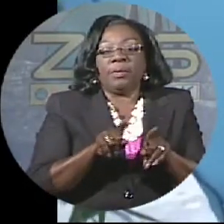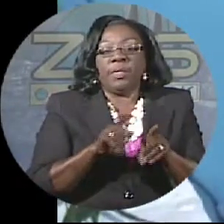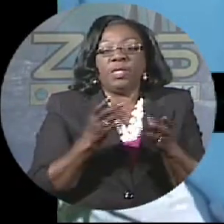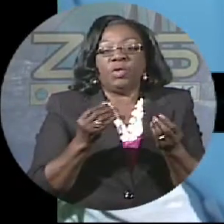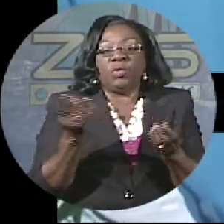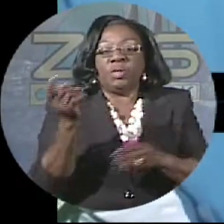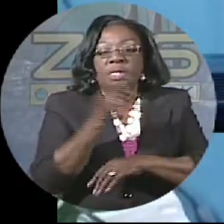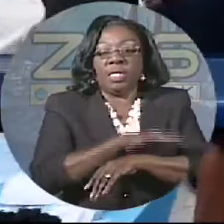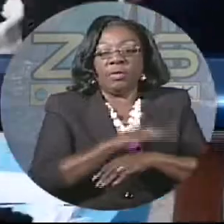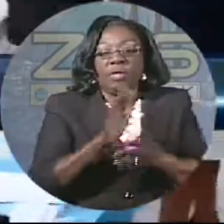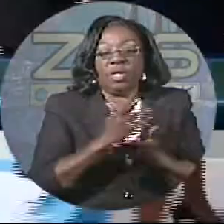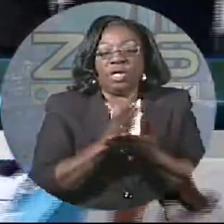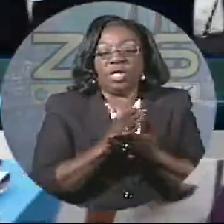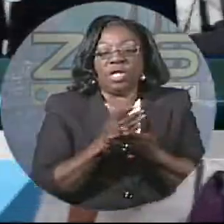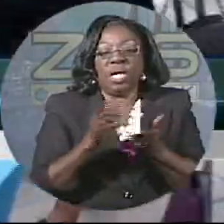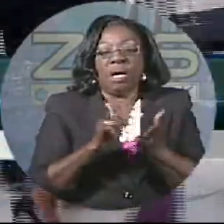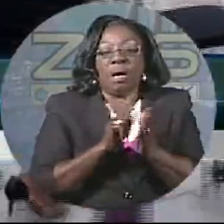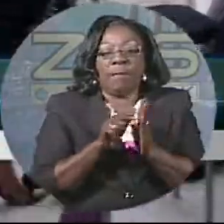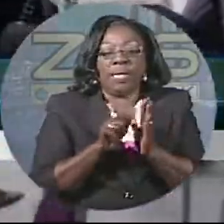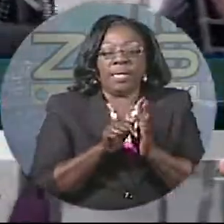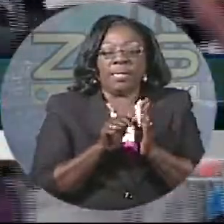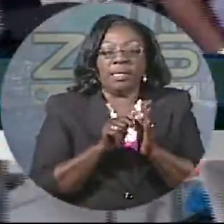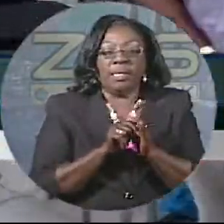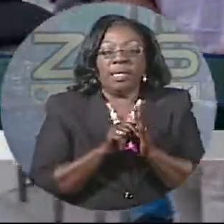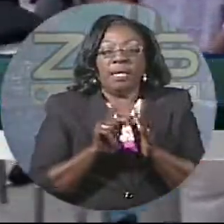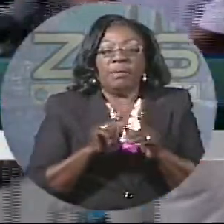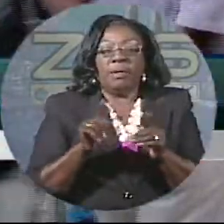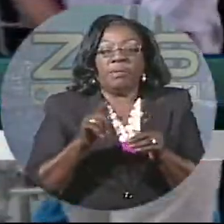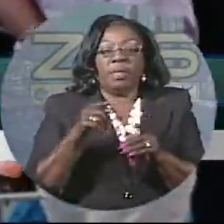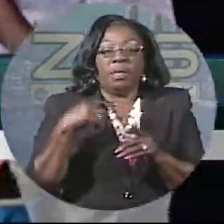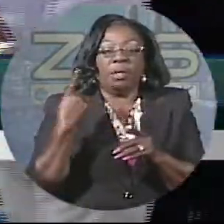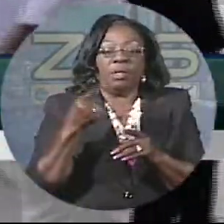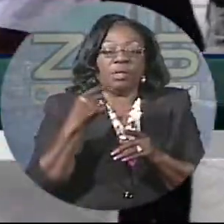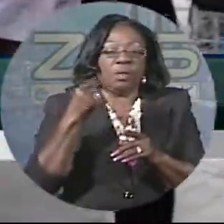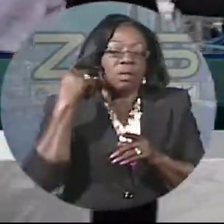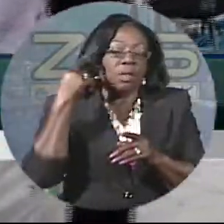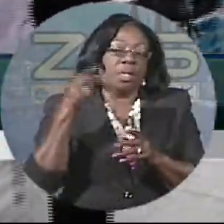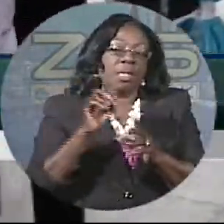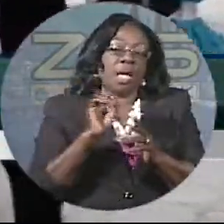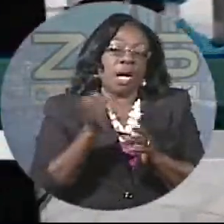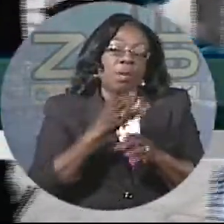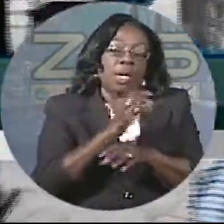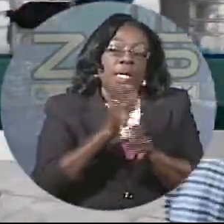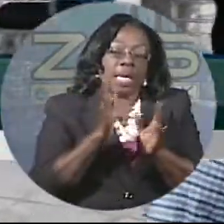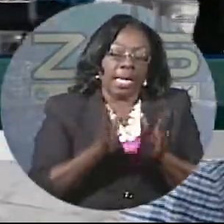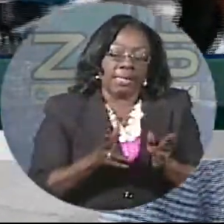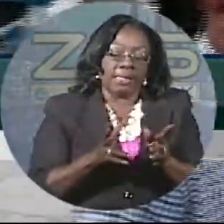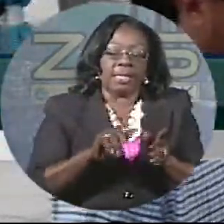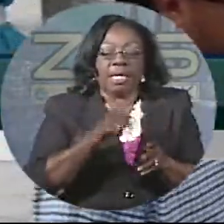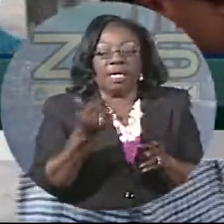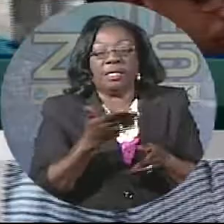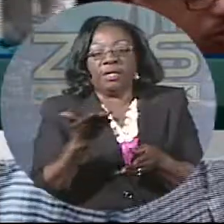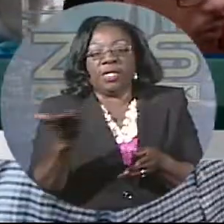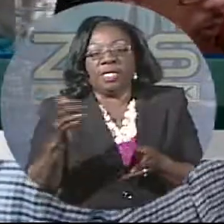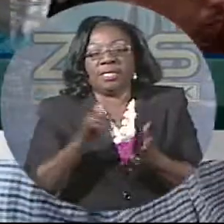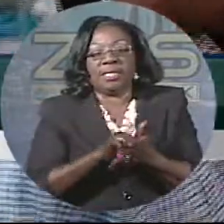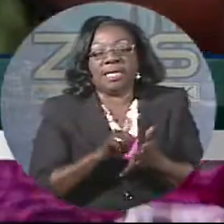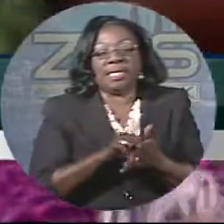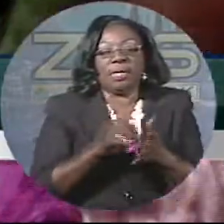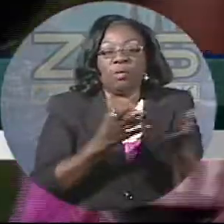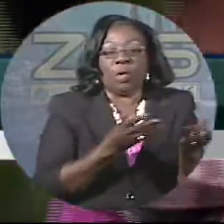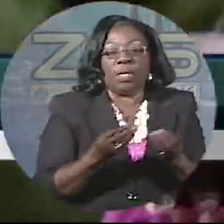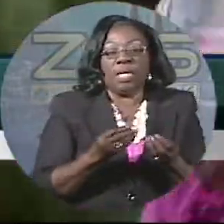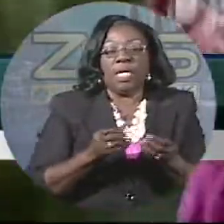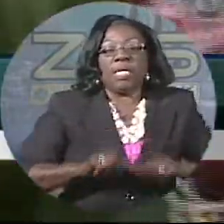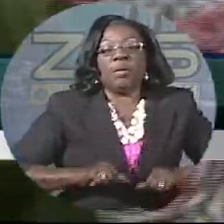minutes, but we've also, we heard our clients, we understand that there are other things that they want. So they want the